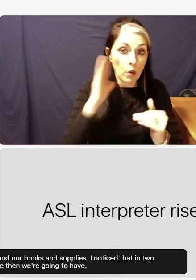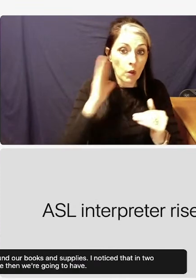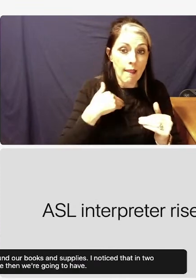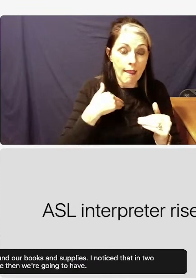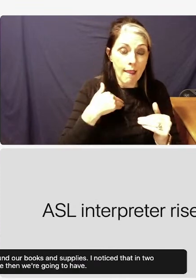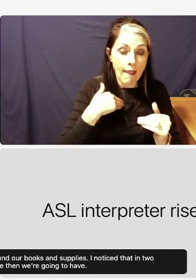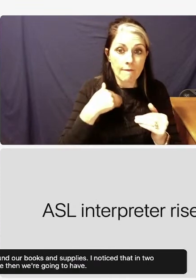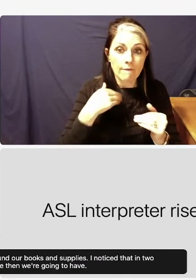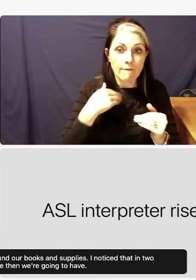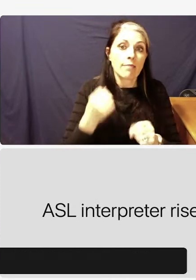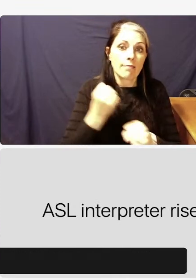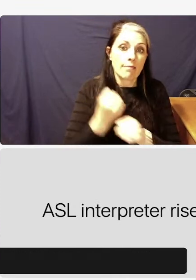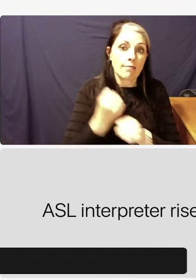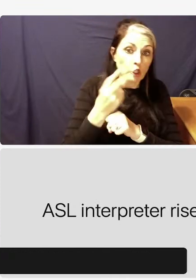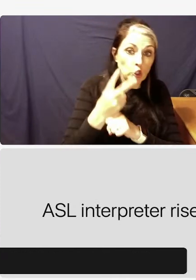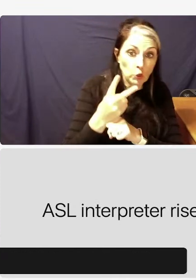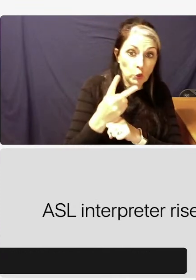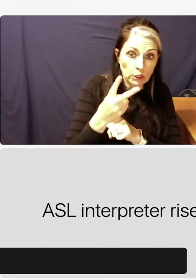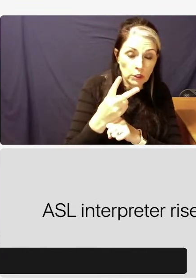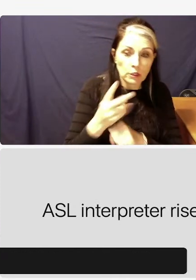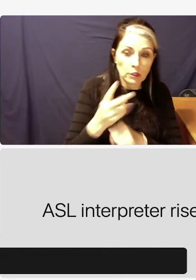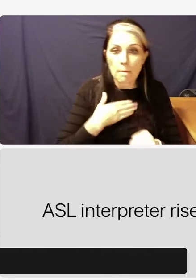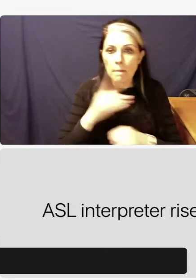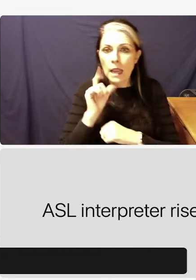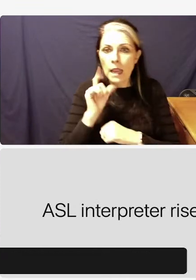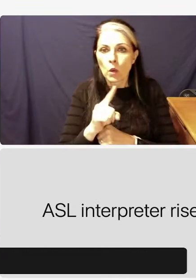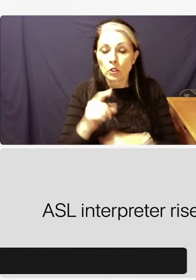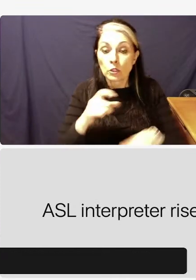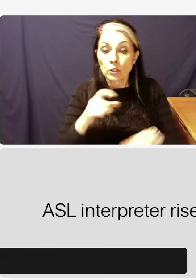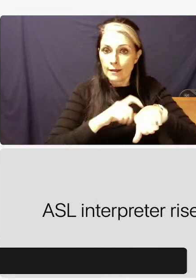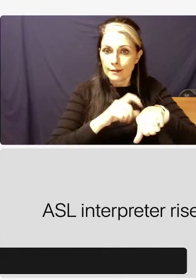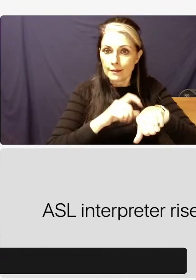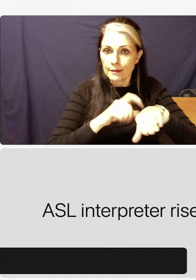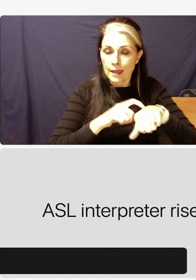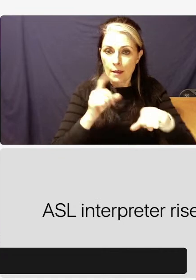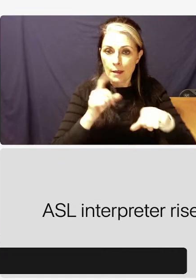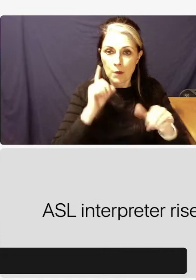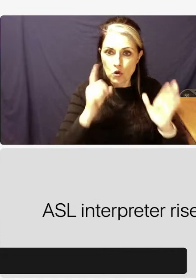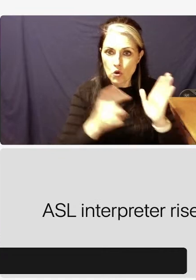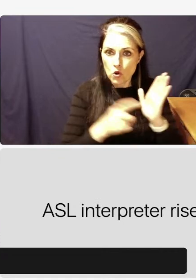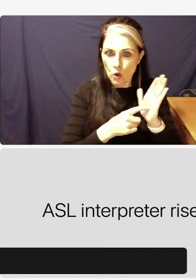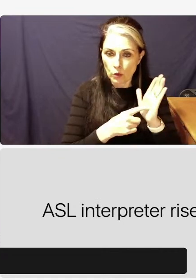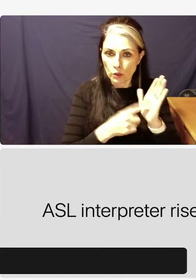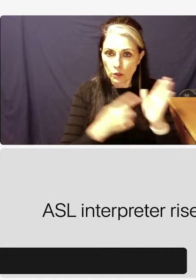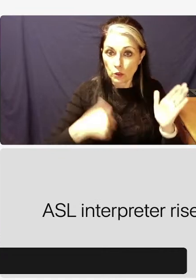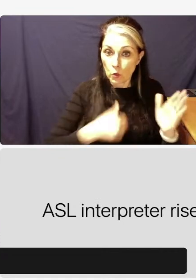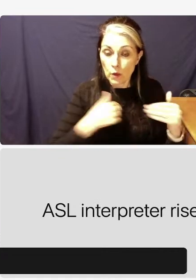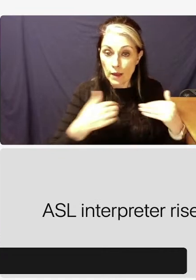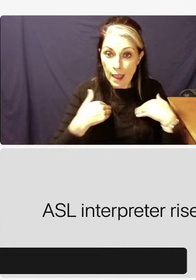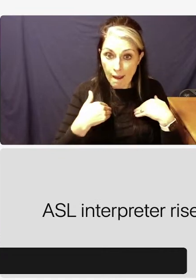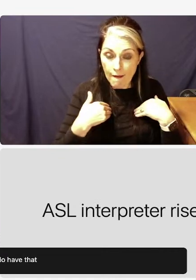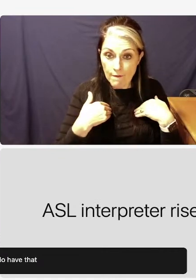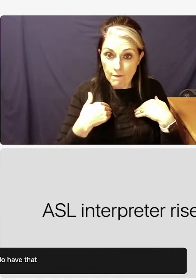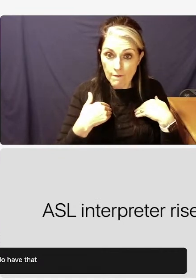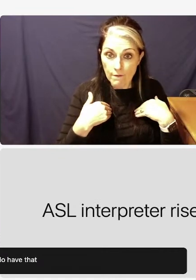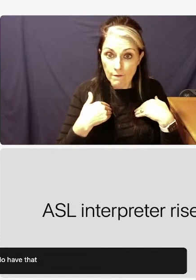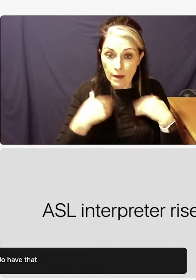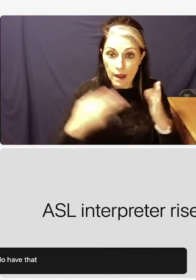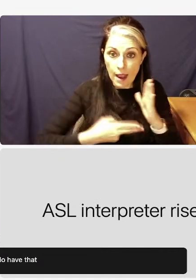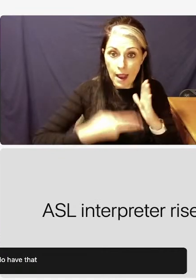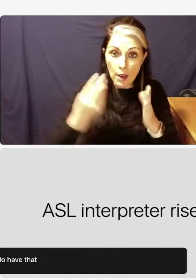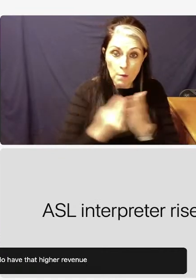previous years my question is that at this time noticing that we do have that higher